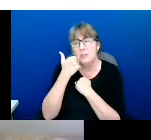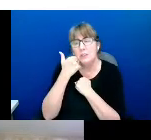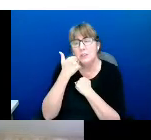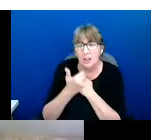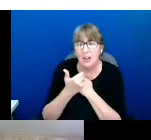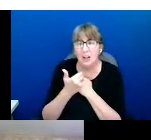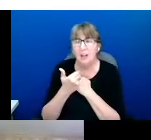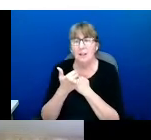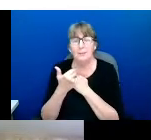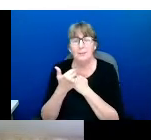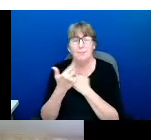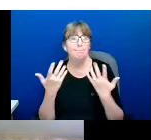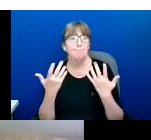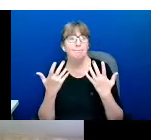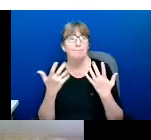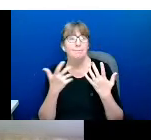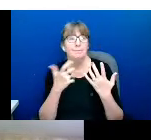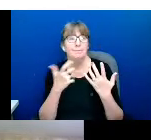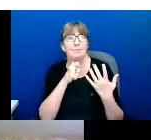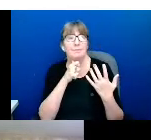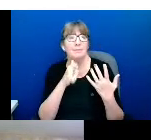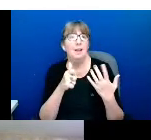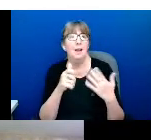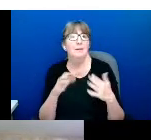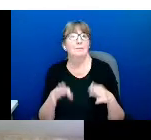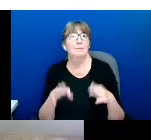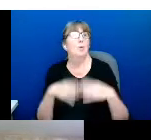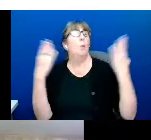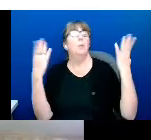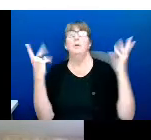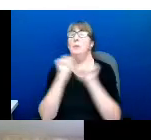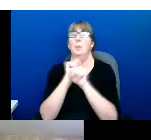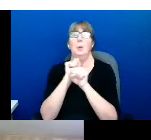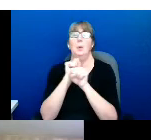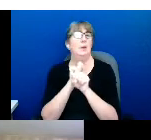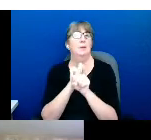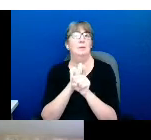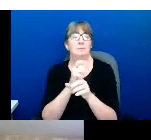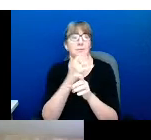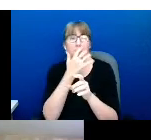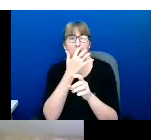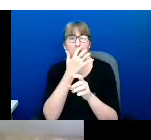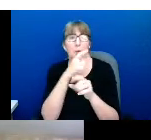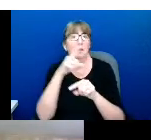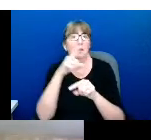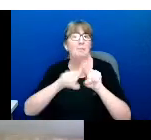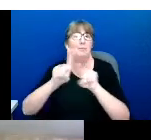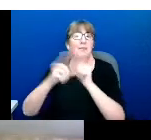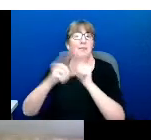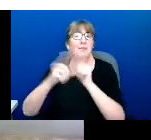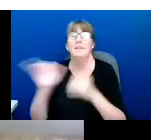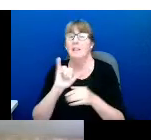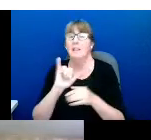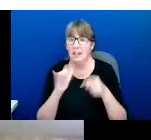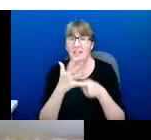not really open to working with certain things like the backpack blower has been mentioned a couple